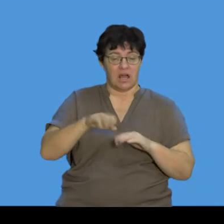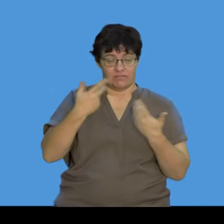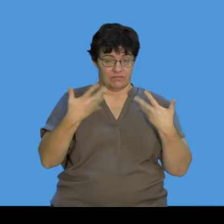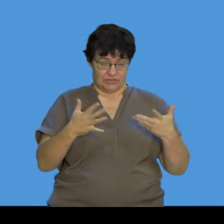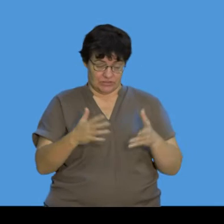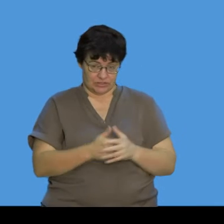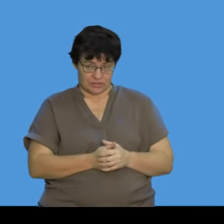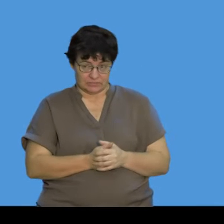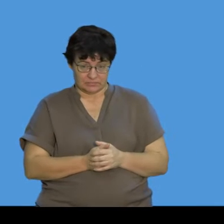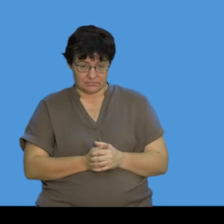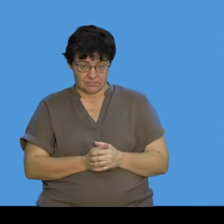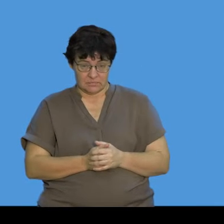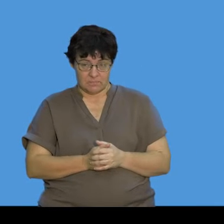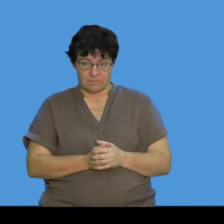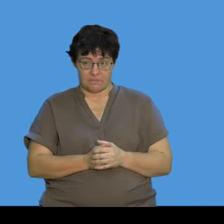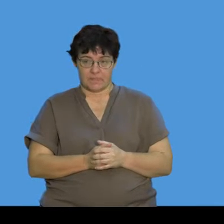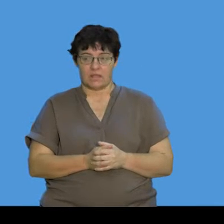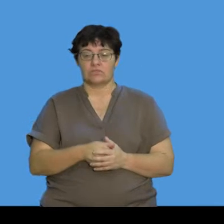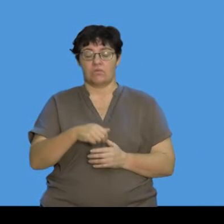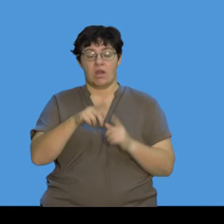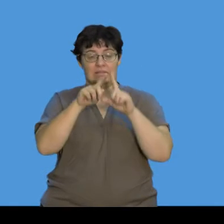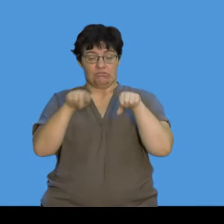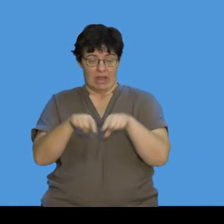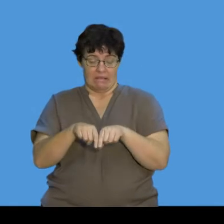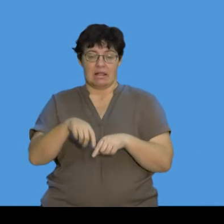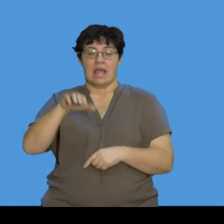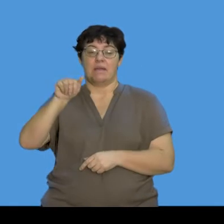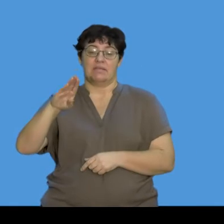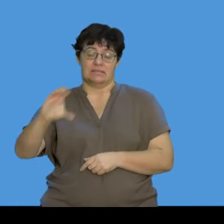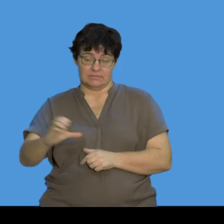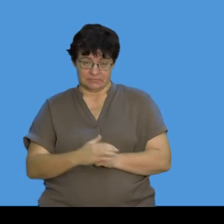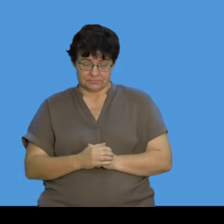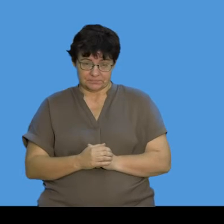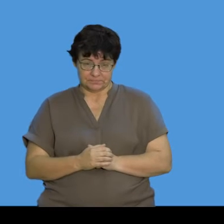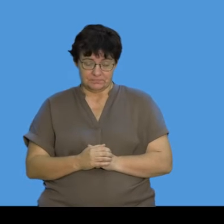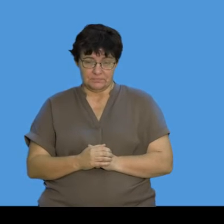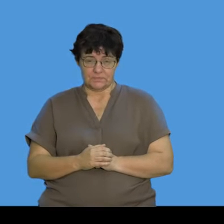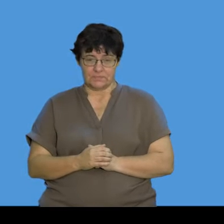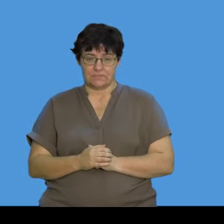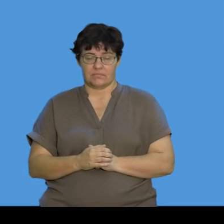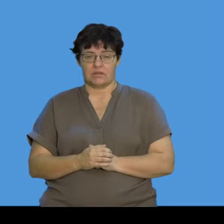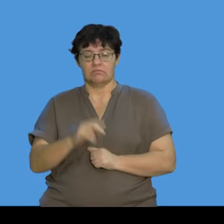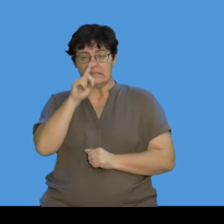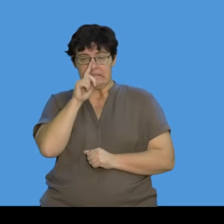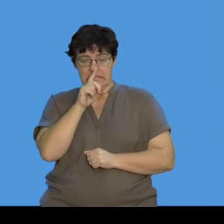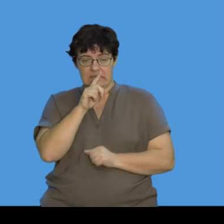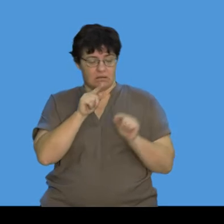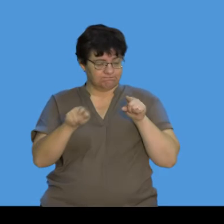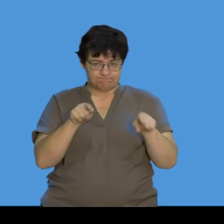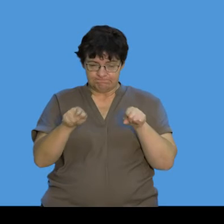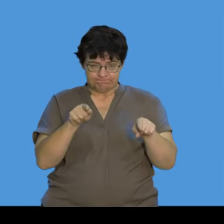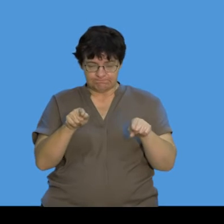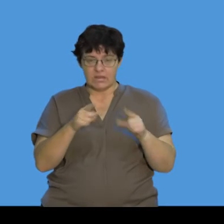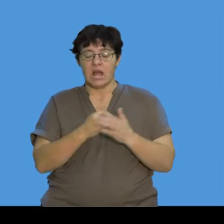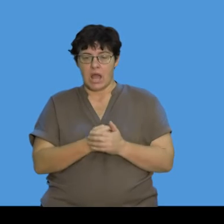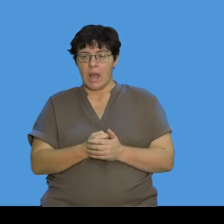after we are done here. A, B, C. Now, I will then look at these two triangles. I can